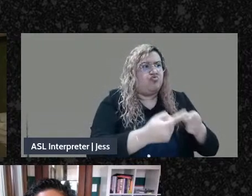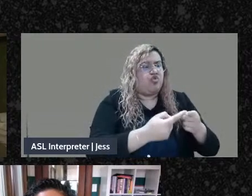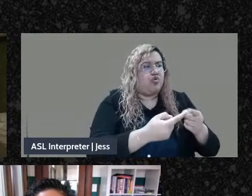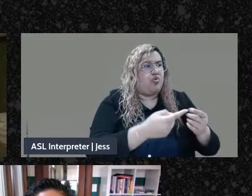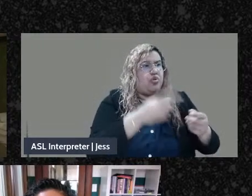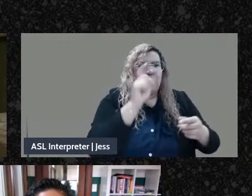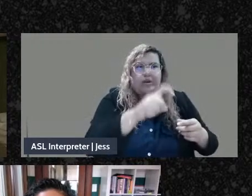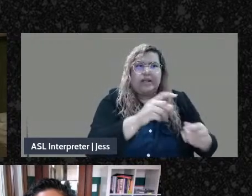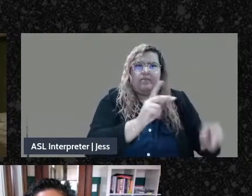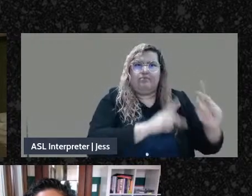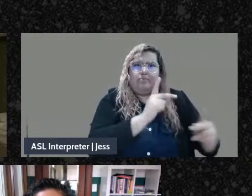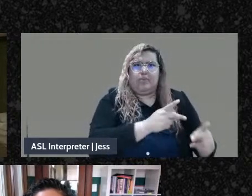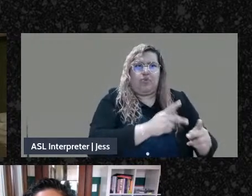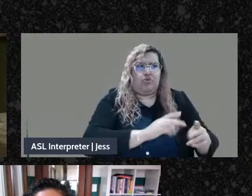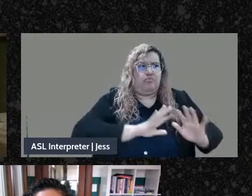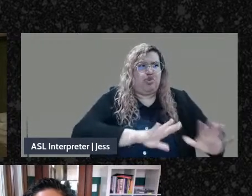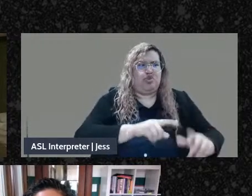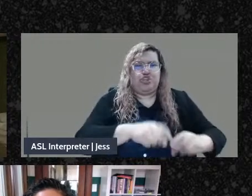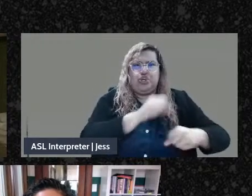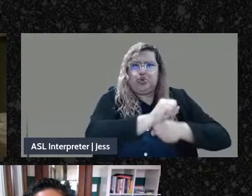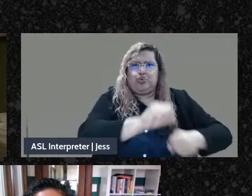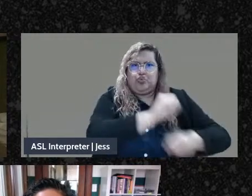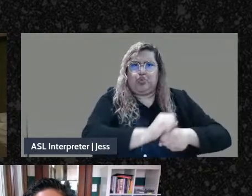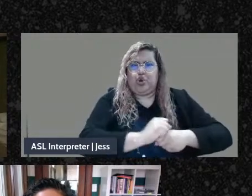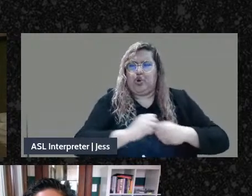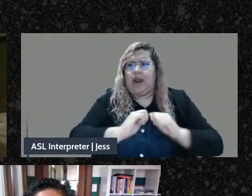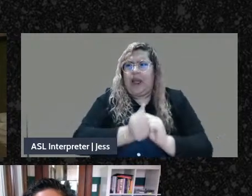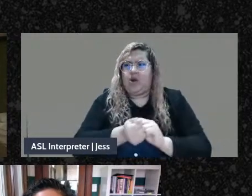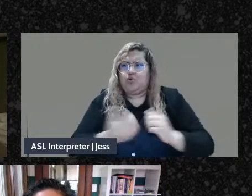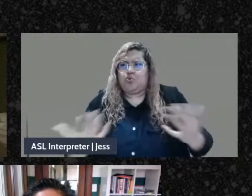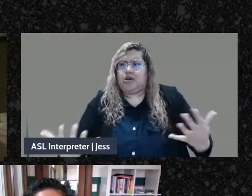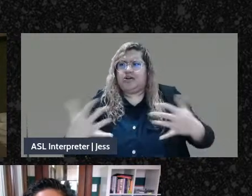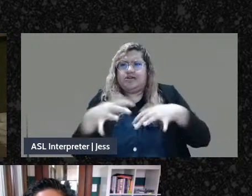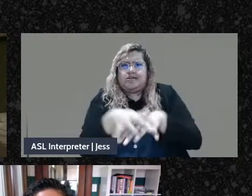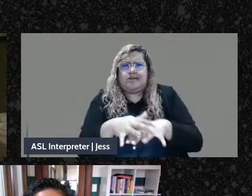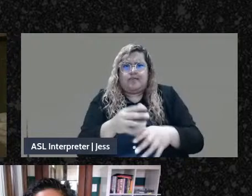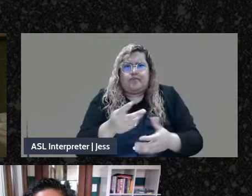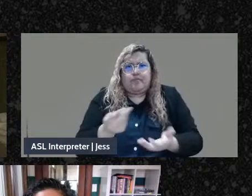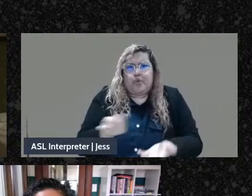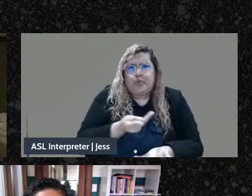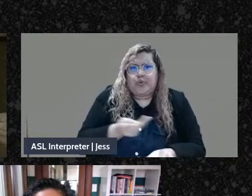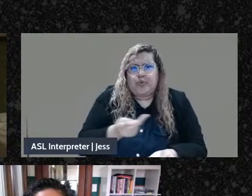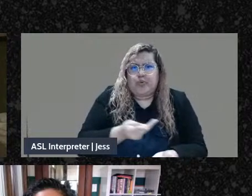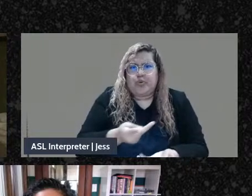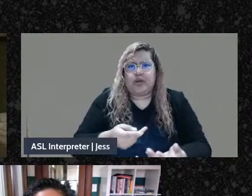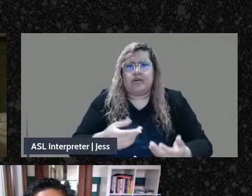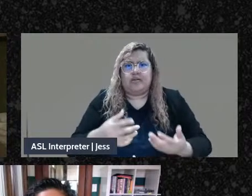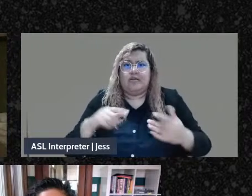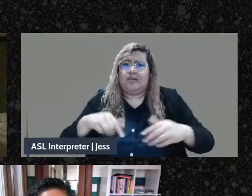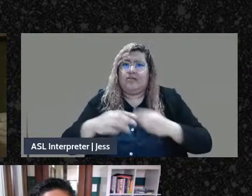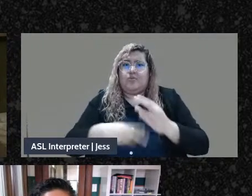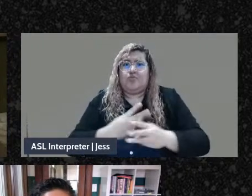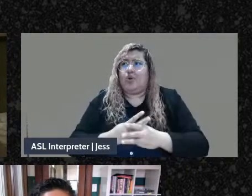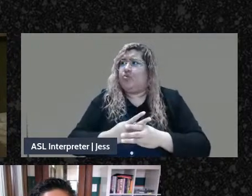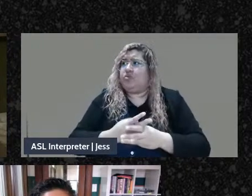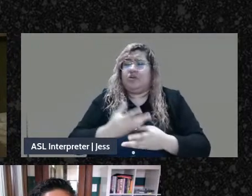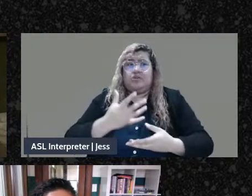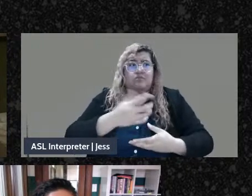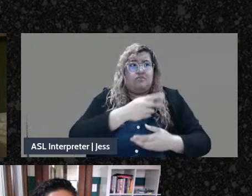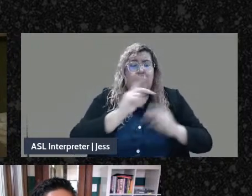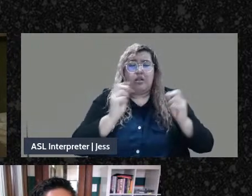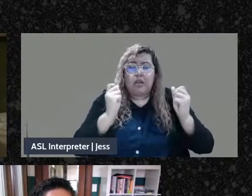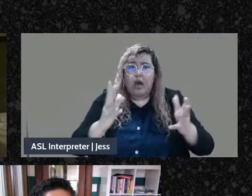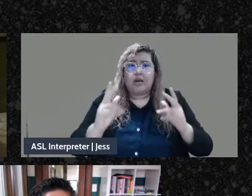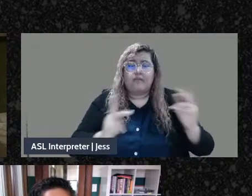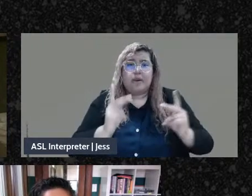see the horizon of like the world we want, in which lots and lots and lots of people are participating in the fight in a way that can be hard with something like